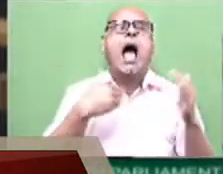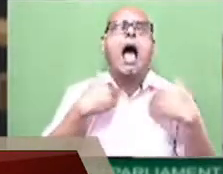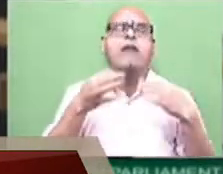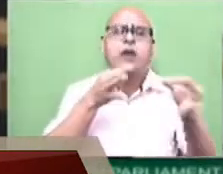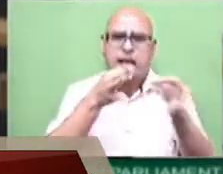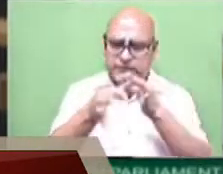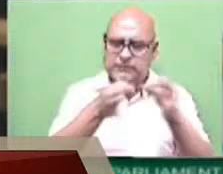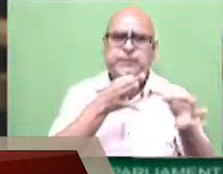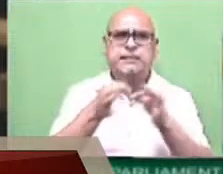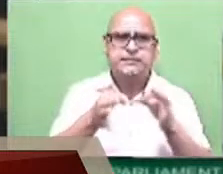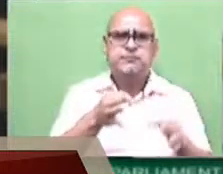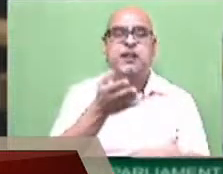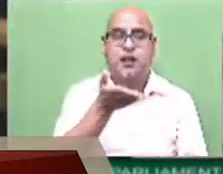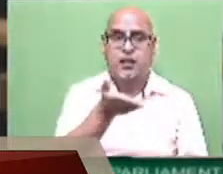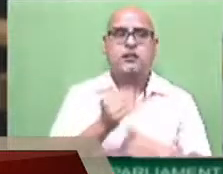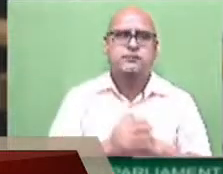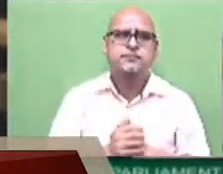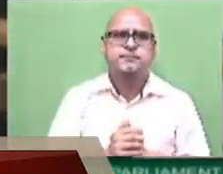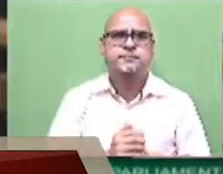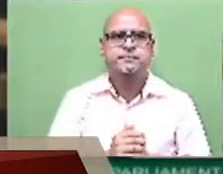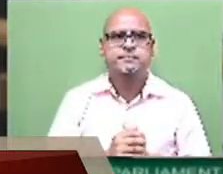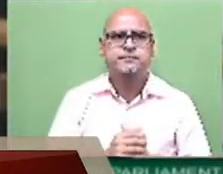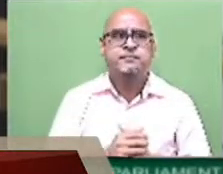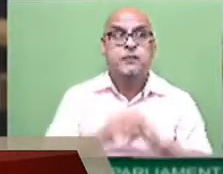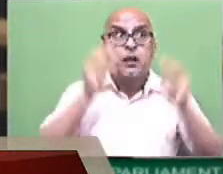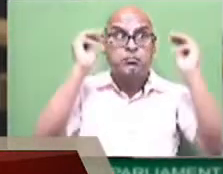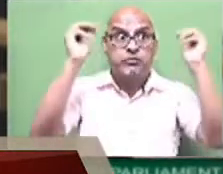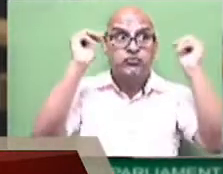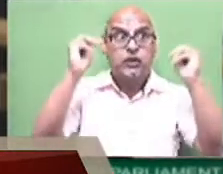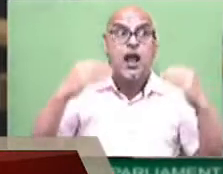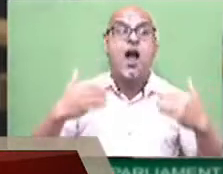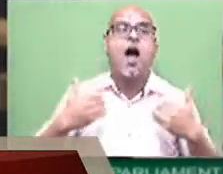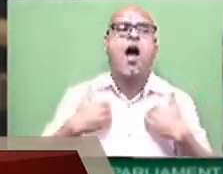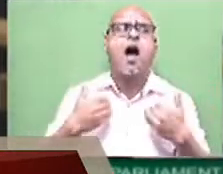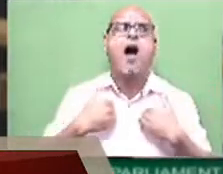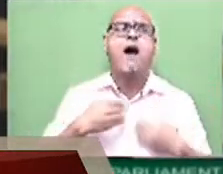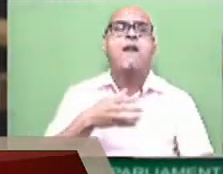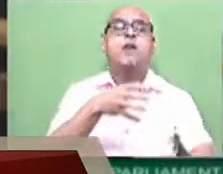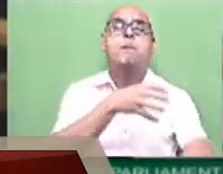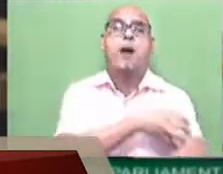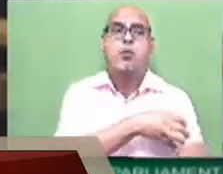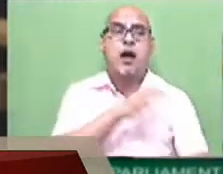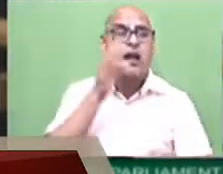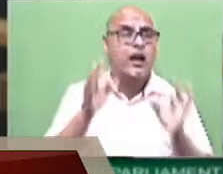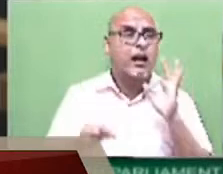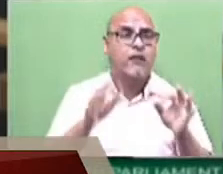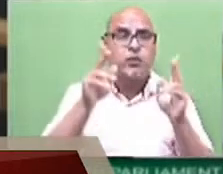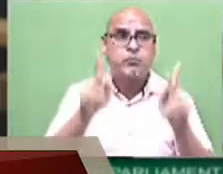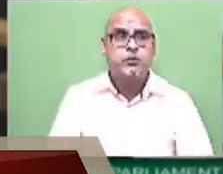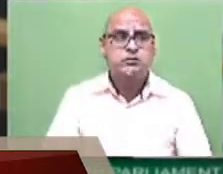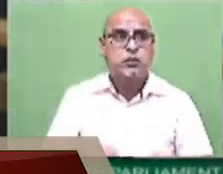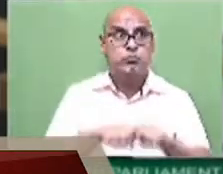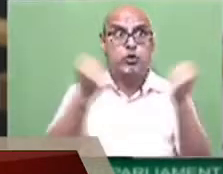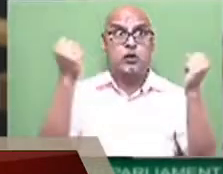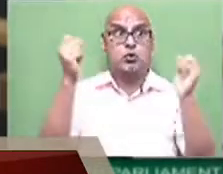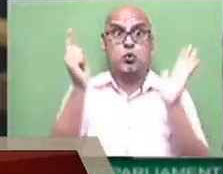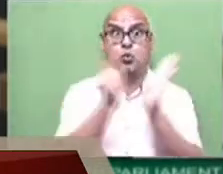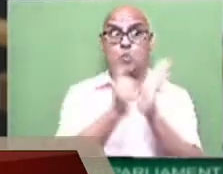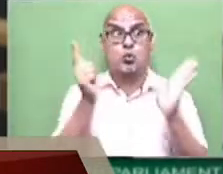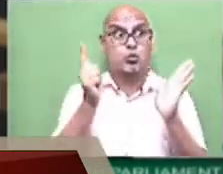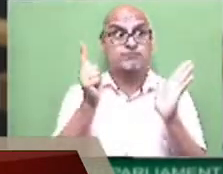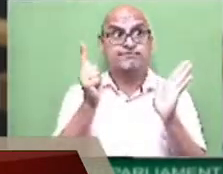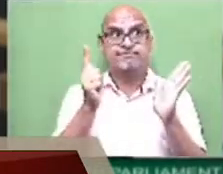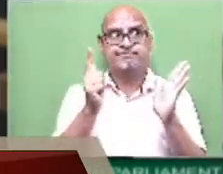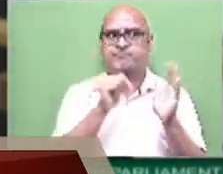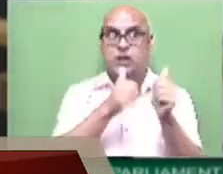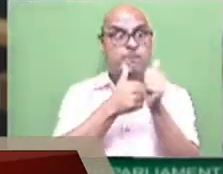Minister has the power to fine someone who breaches a COVID regulation up to $20,000.